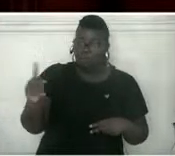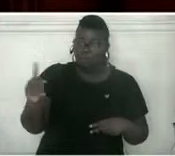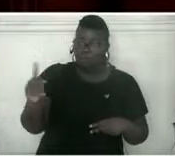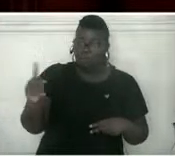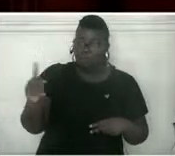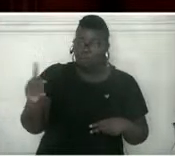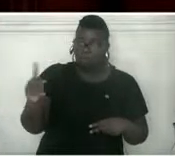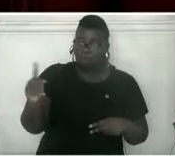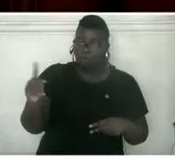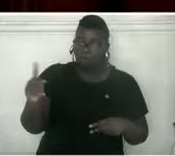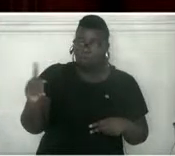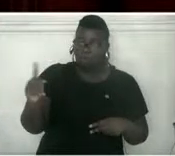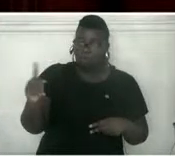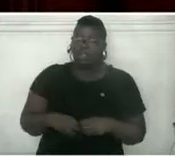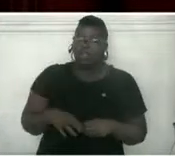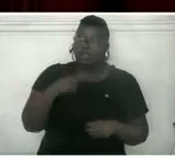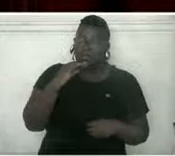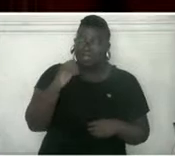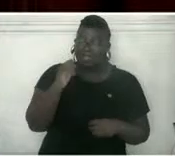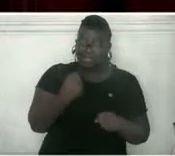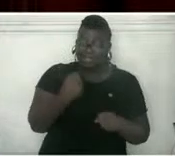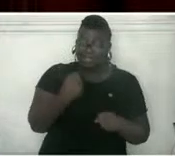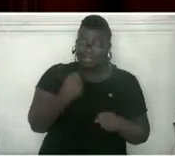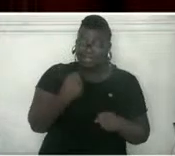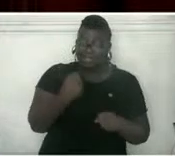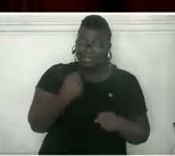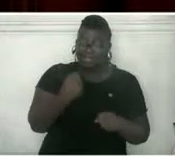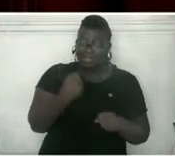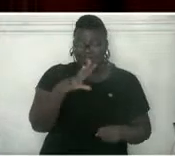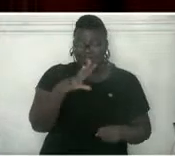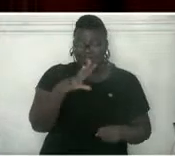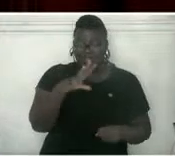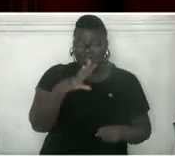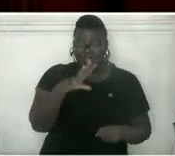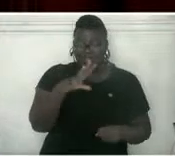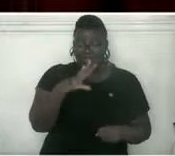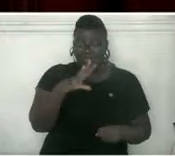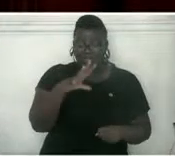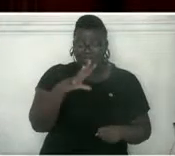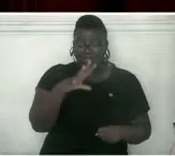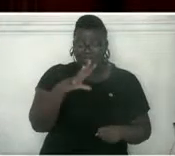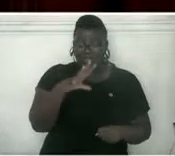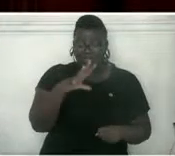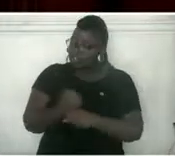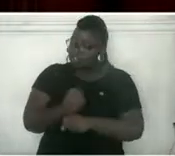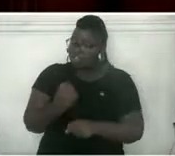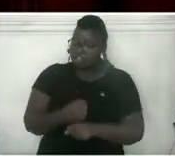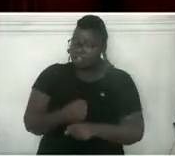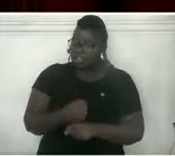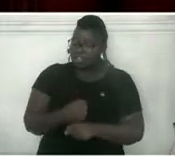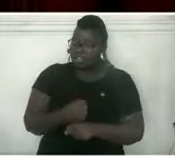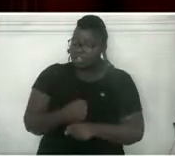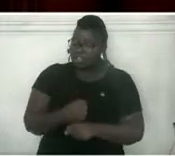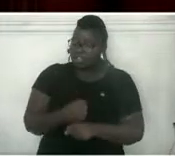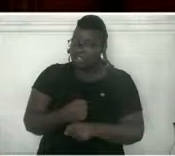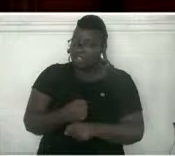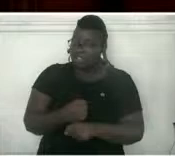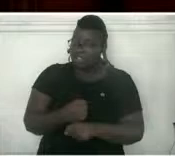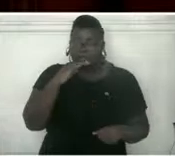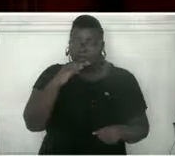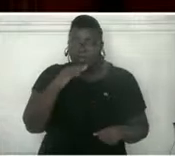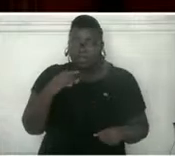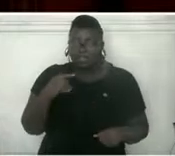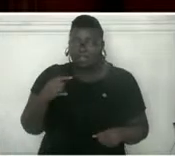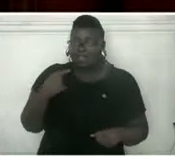created 250 jobs, mind you, has created. So we are not talking only about what